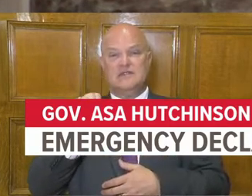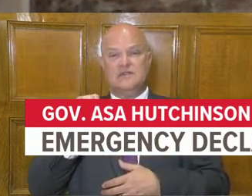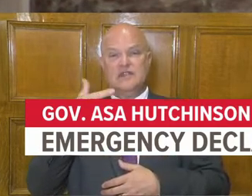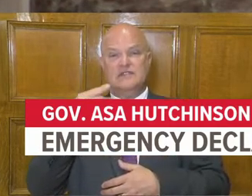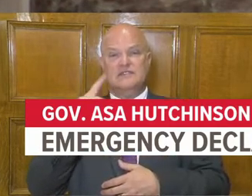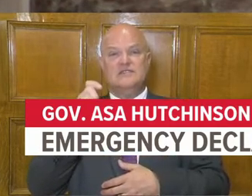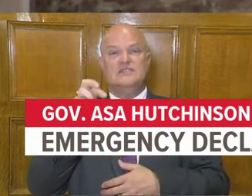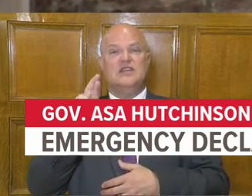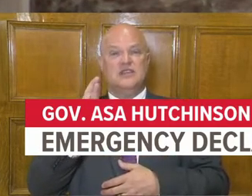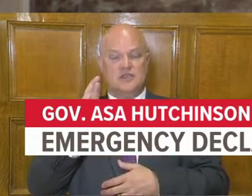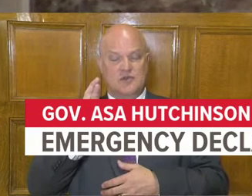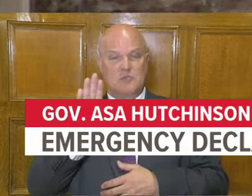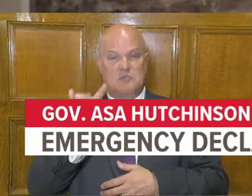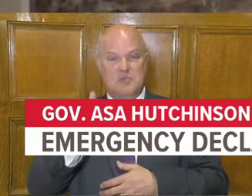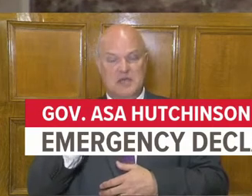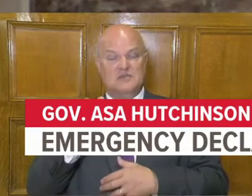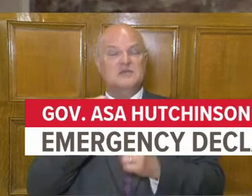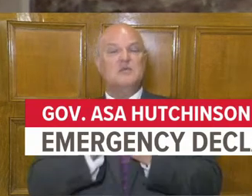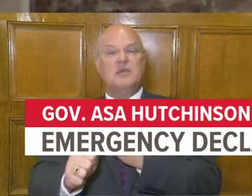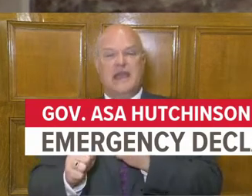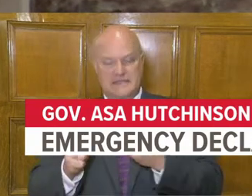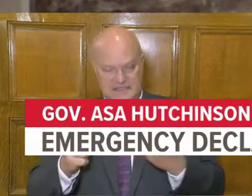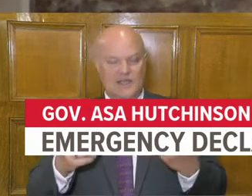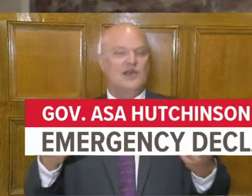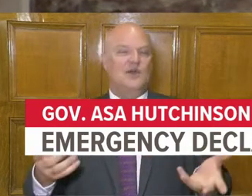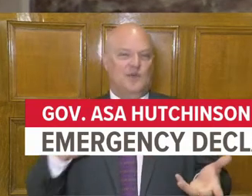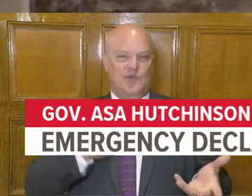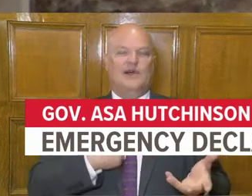expect lawsuits on. The voting